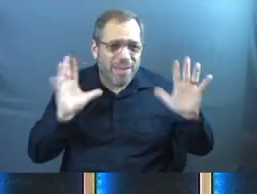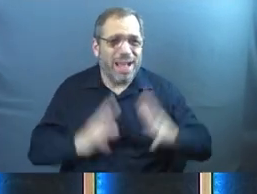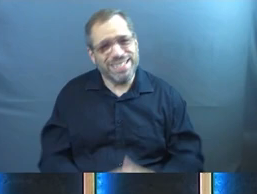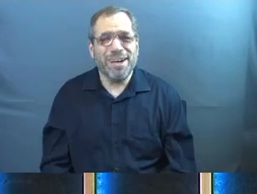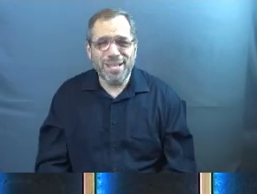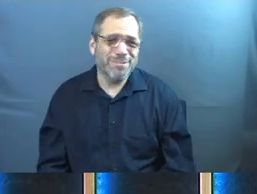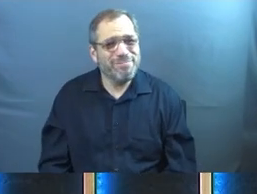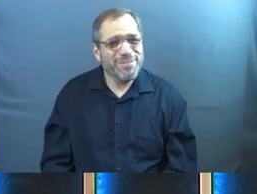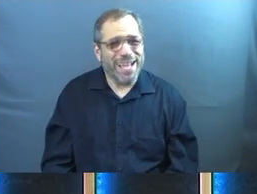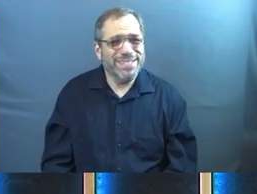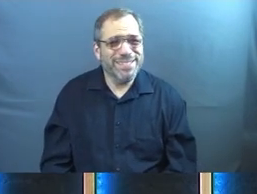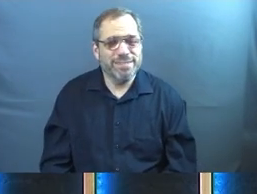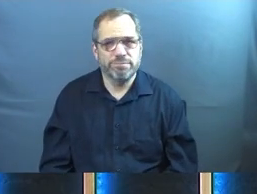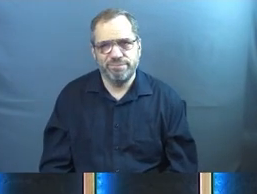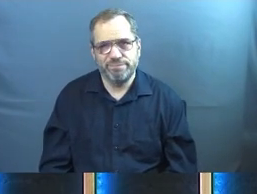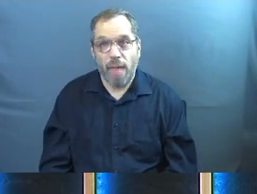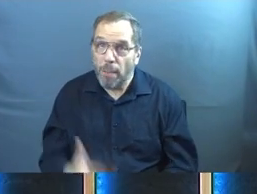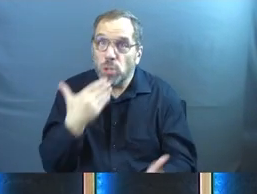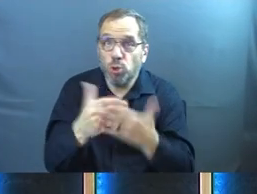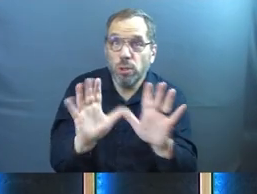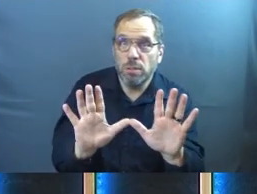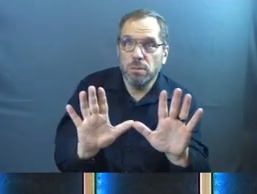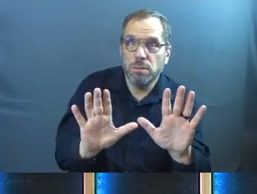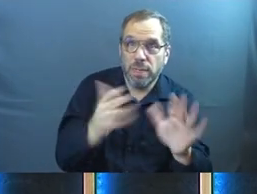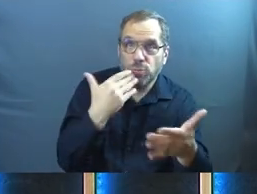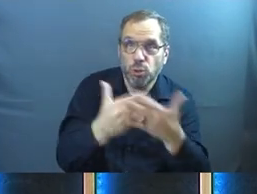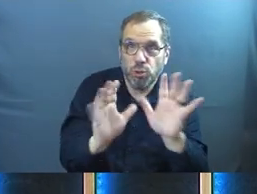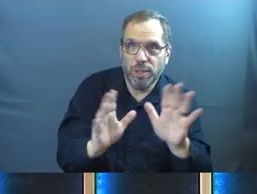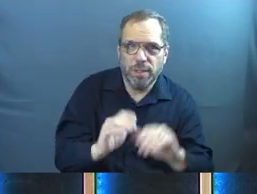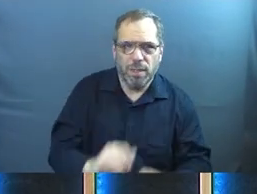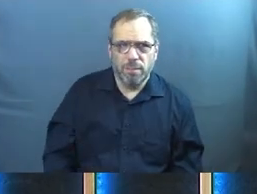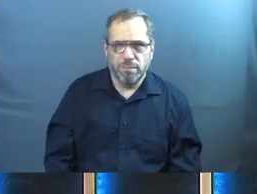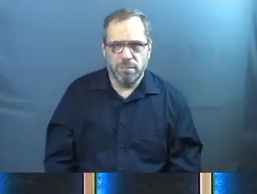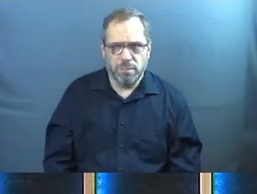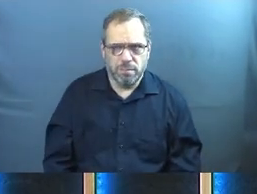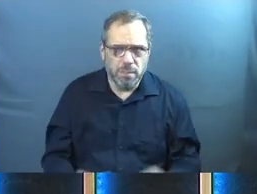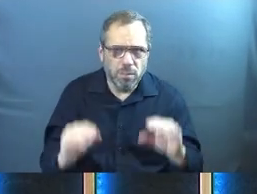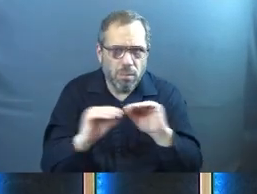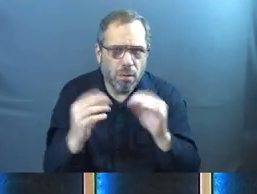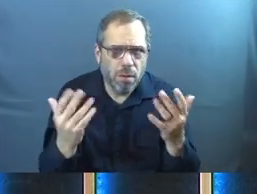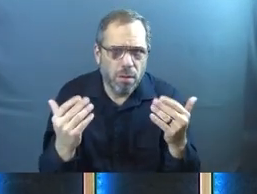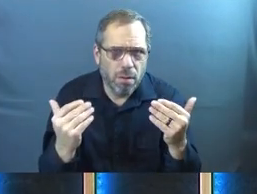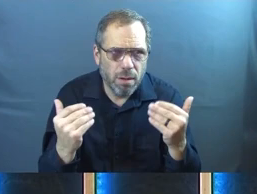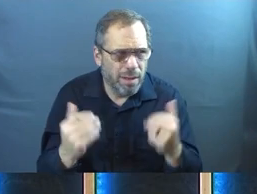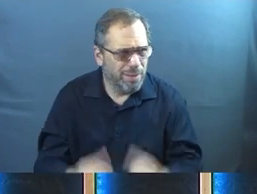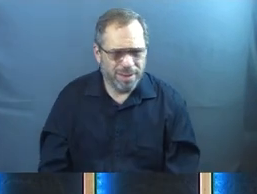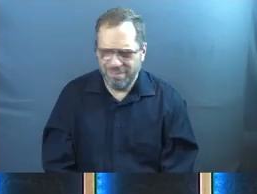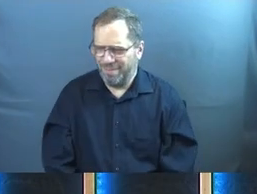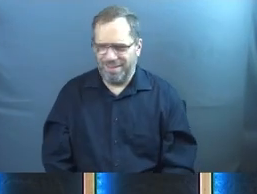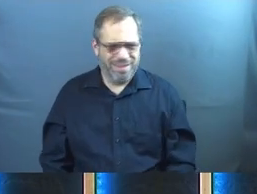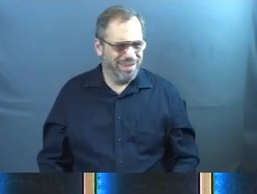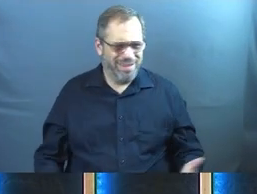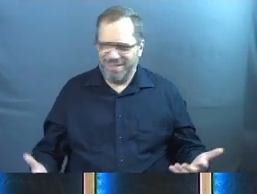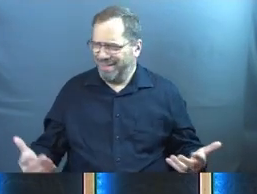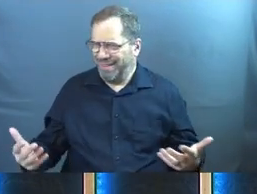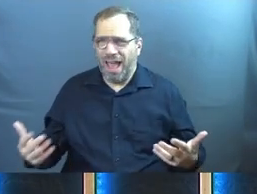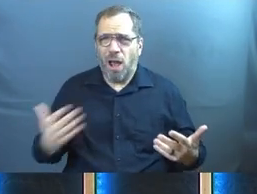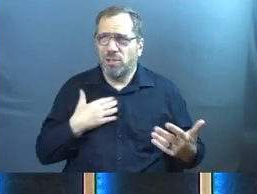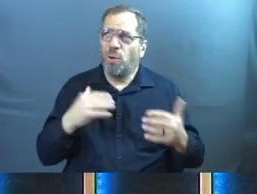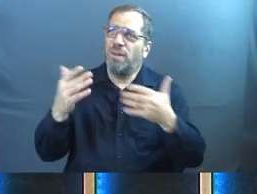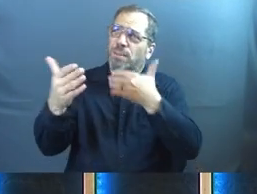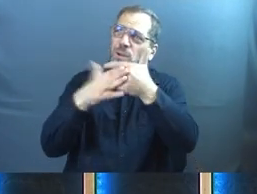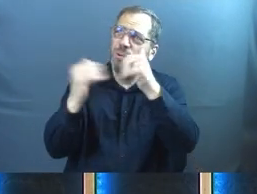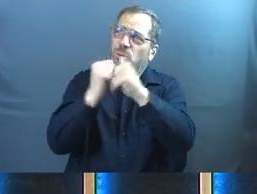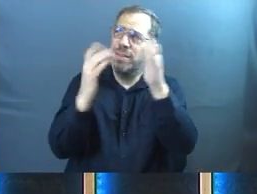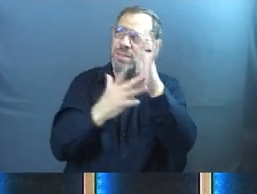self-sacrificing. And that's good. But isn't there more? And sometimes we think, well, if I get close to